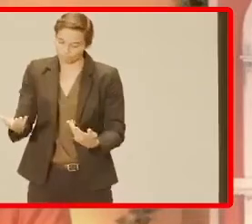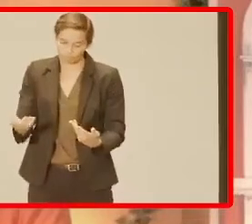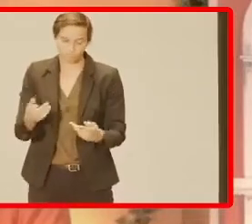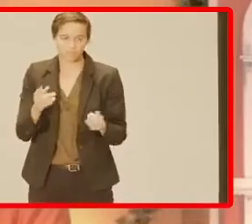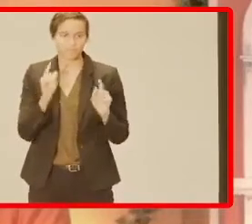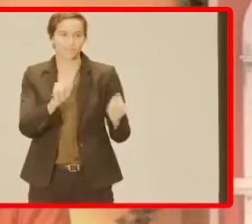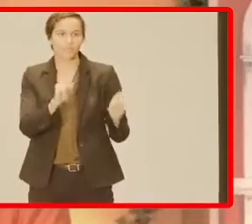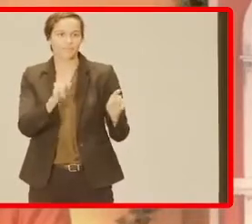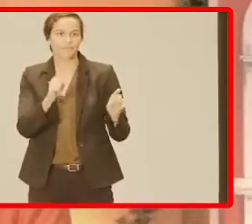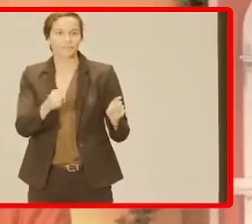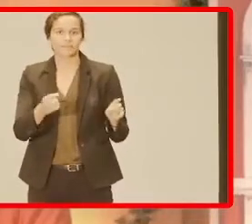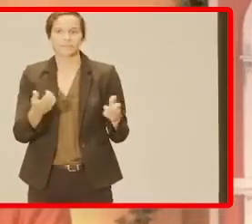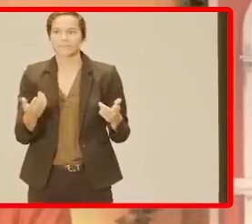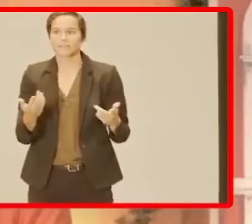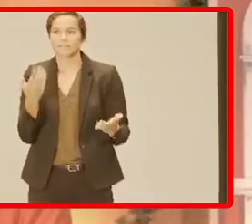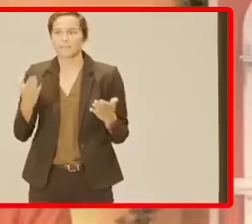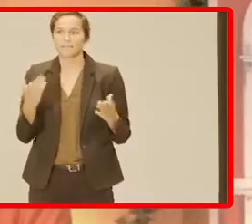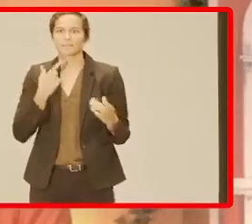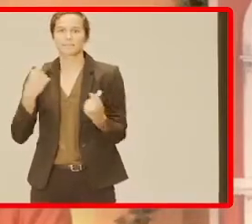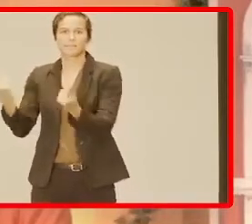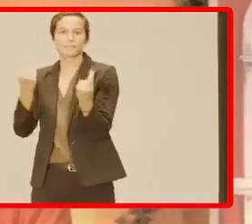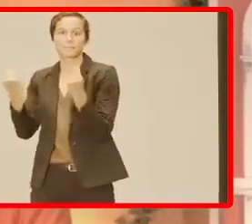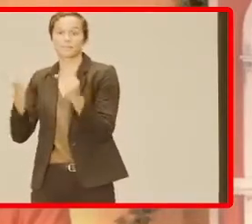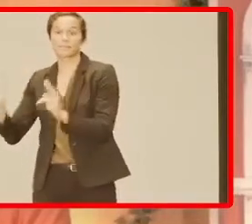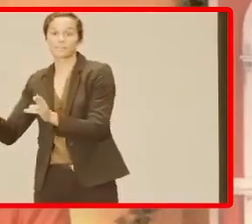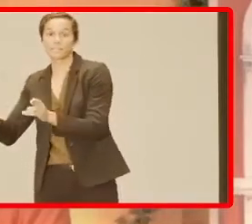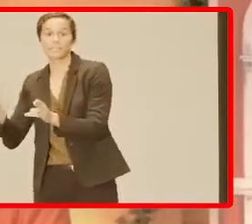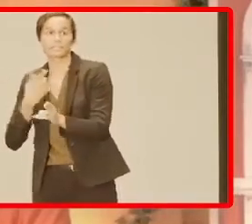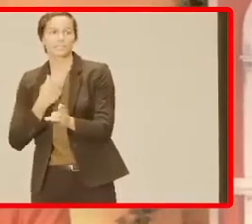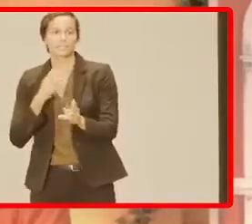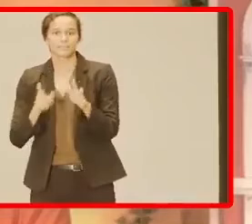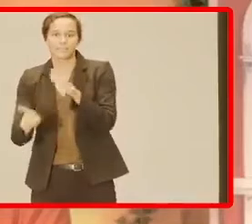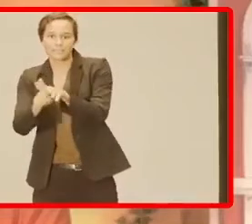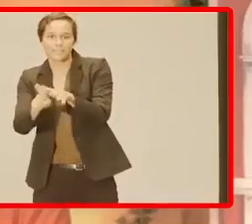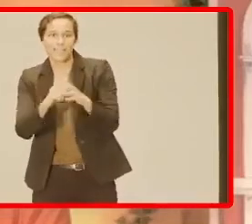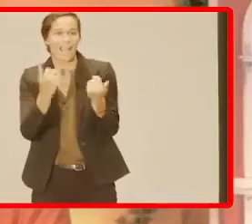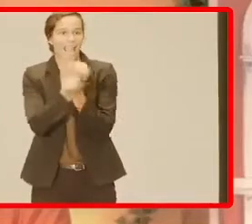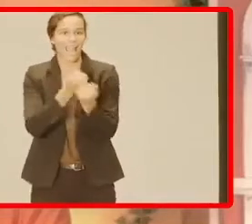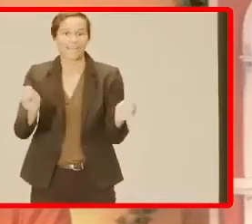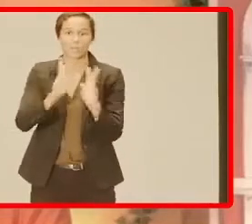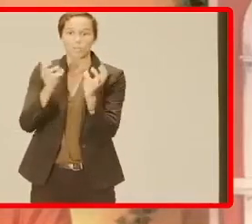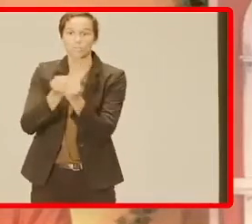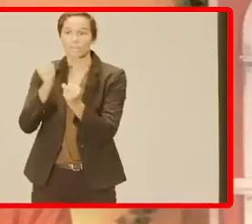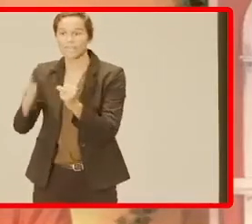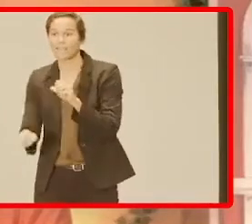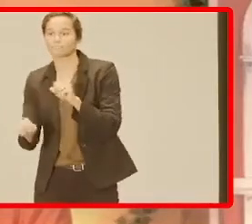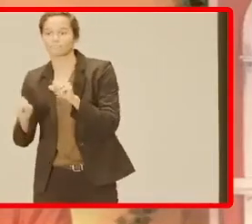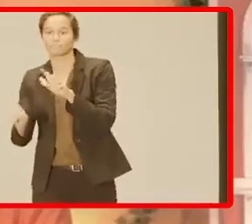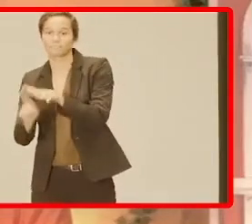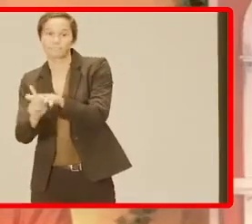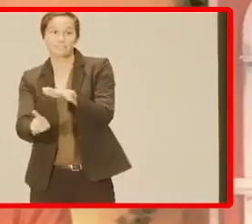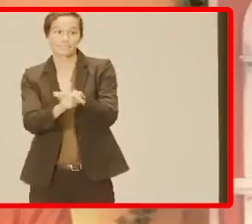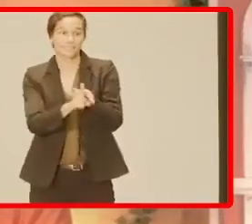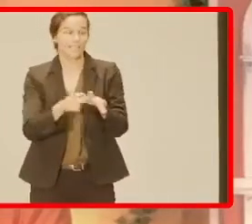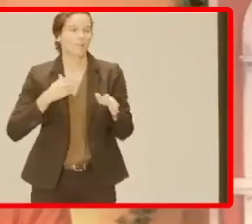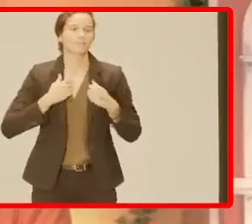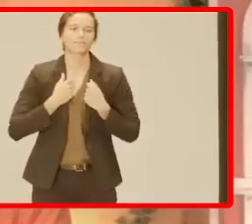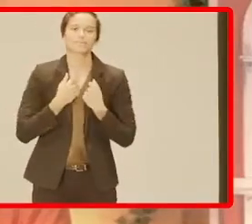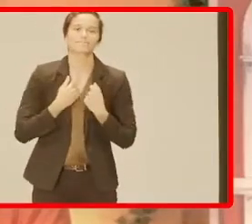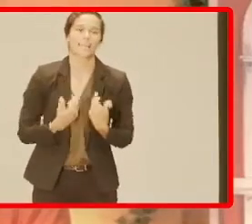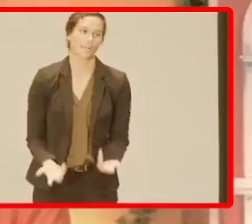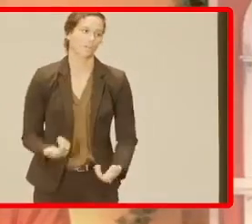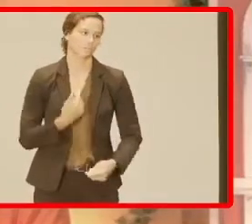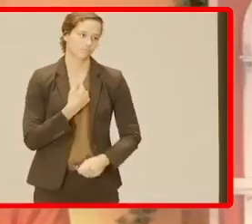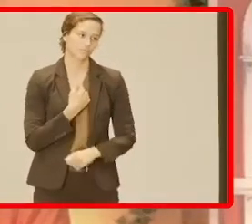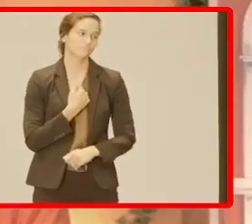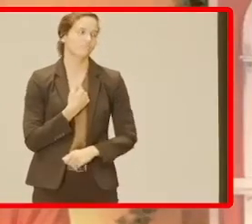running to get to whatever session I could make. I would be so tired. I